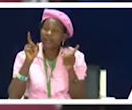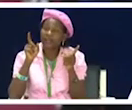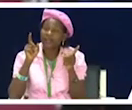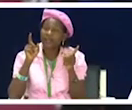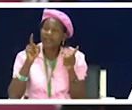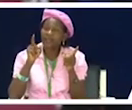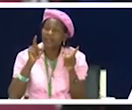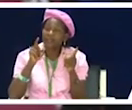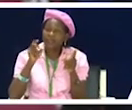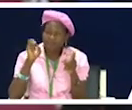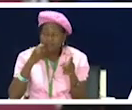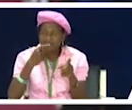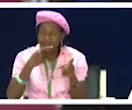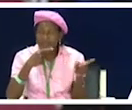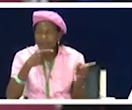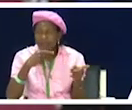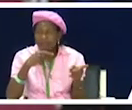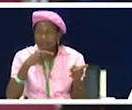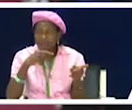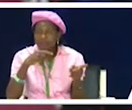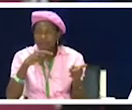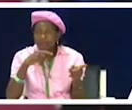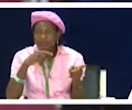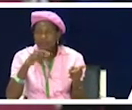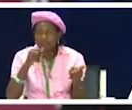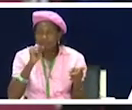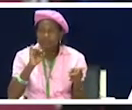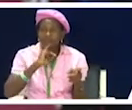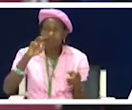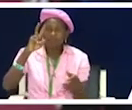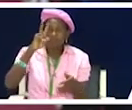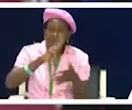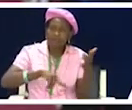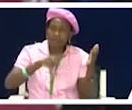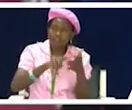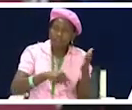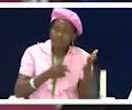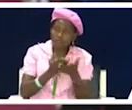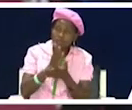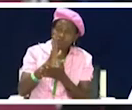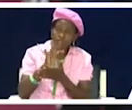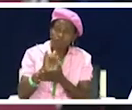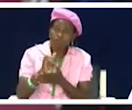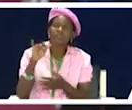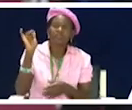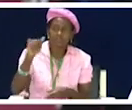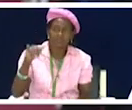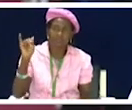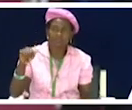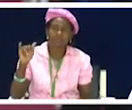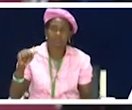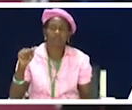He said, "Am I reading correctly?" I said, "Yes."